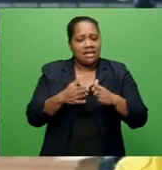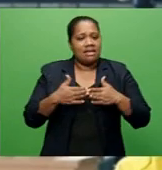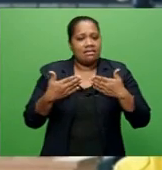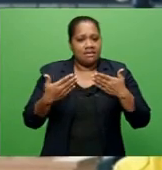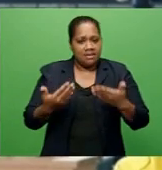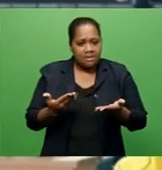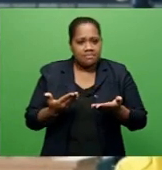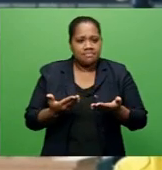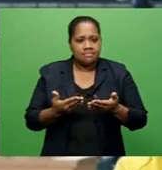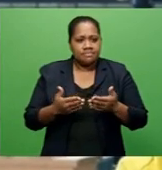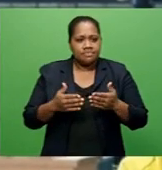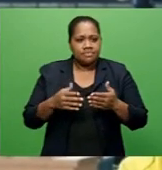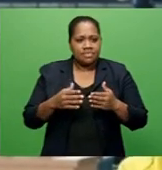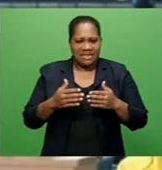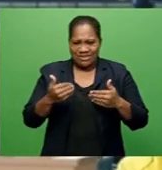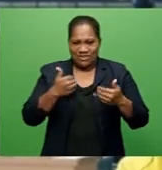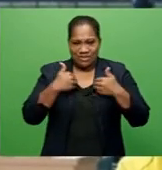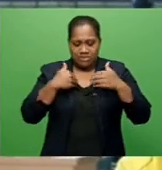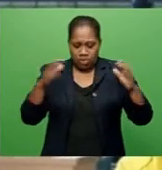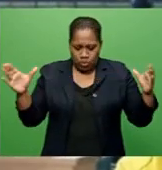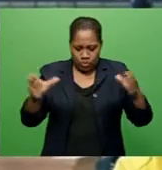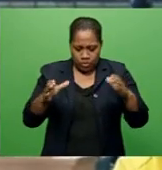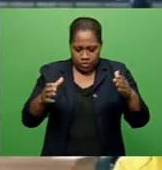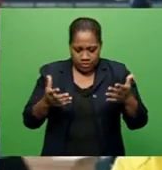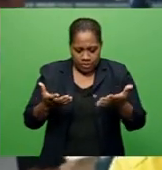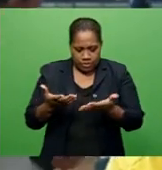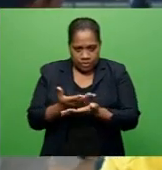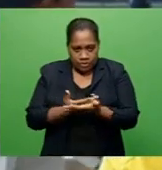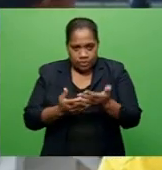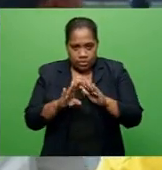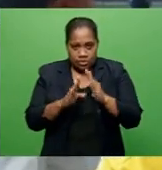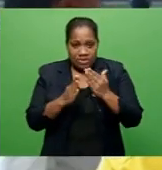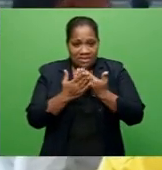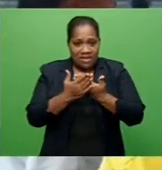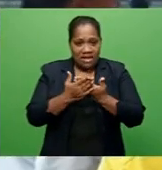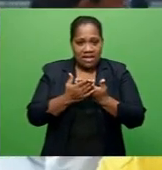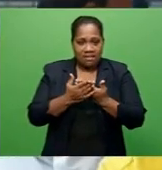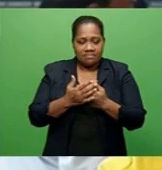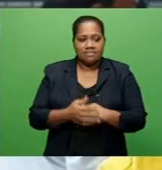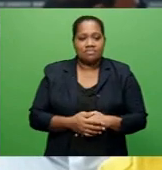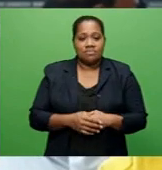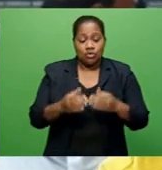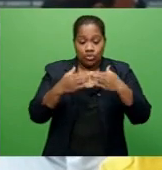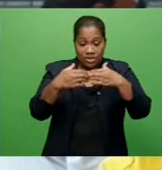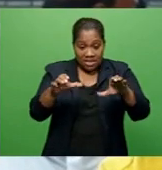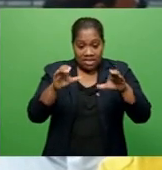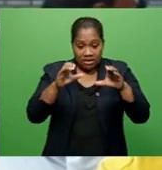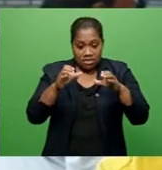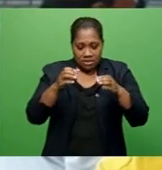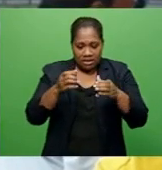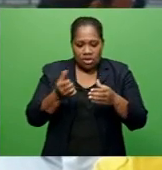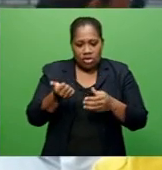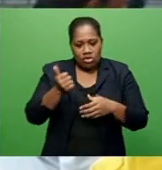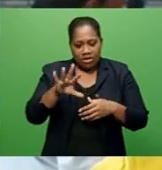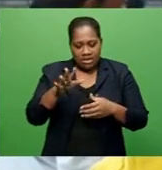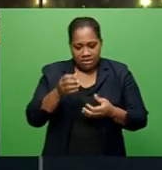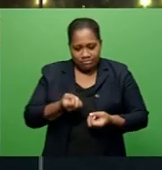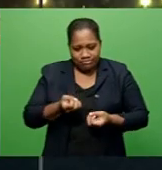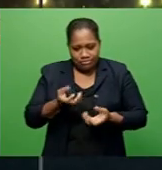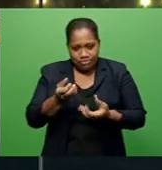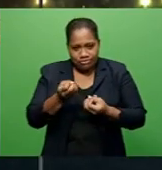the university together and have been directed by council to manage the university until they make a decision